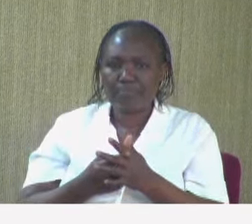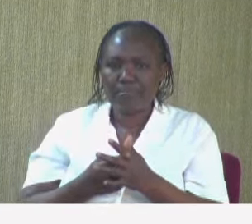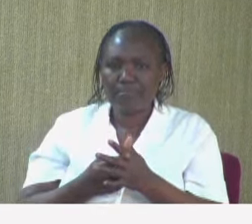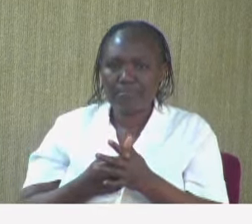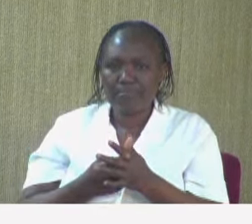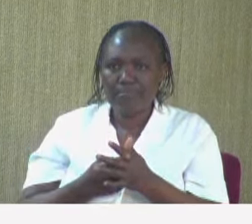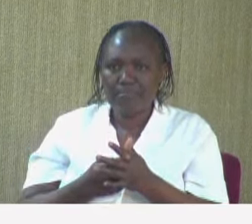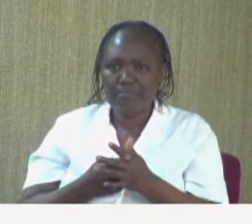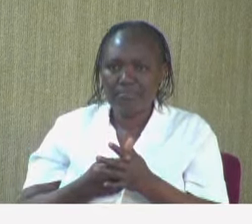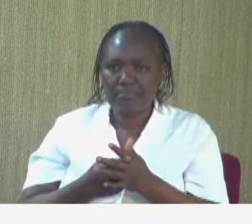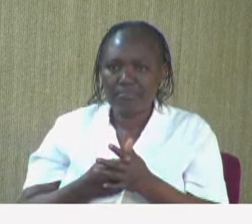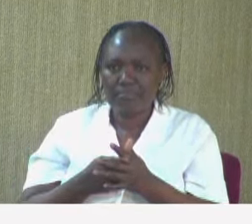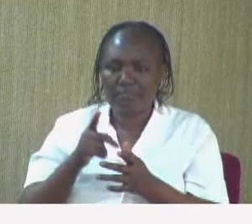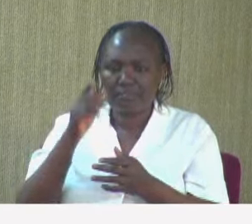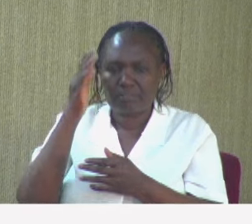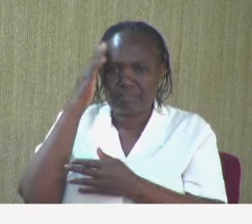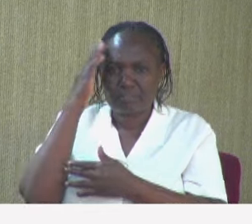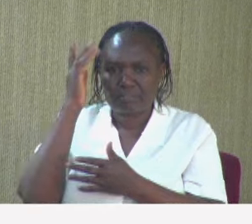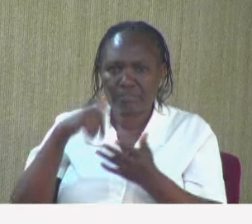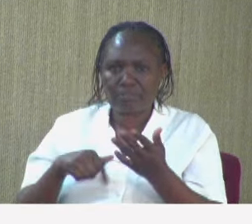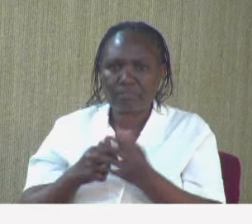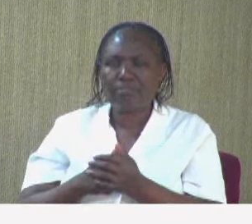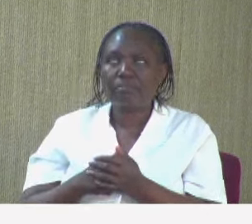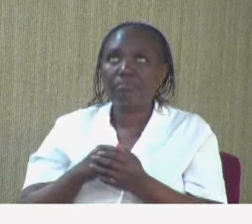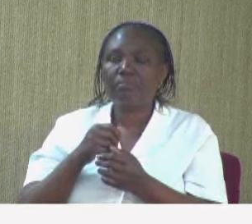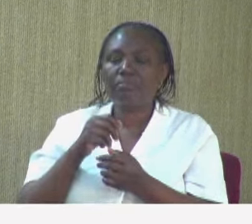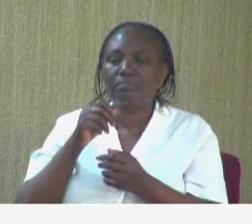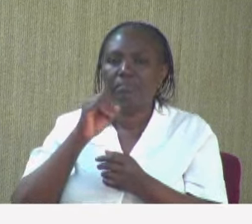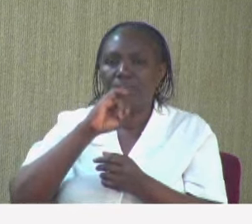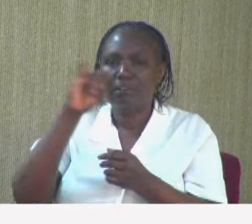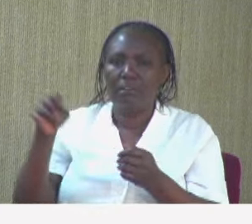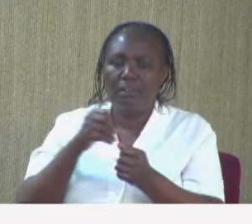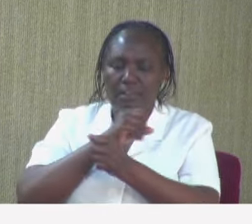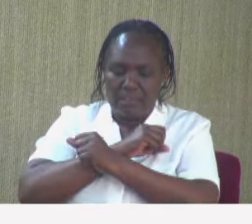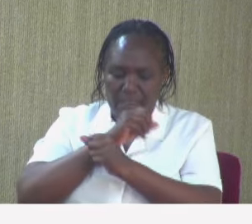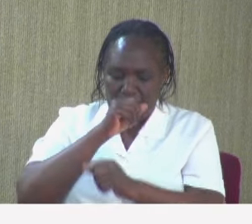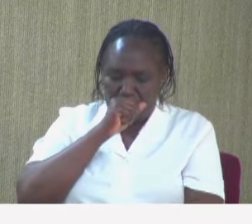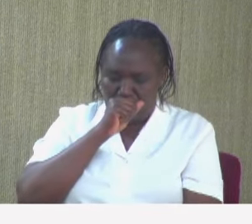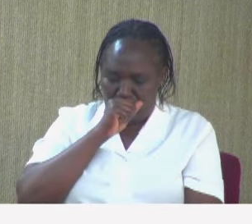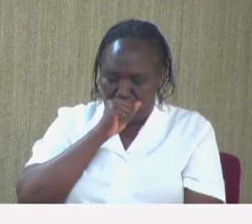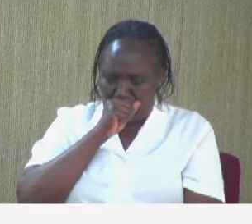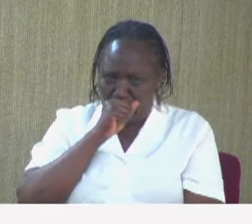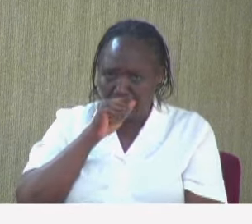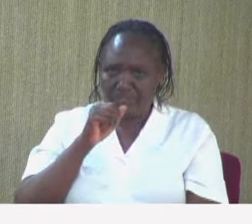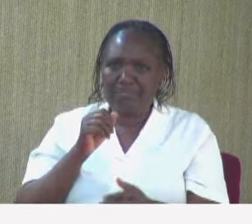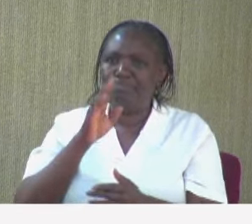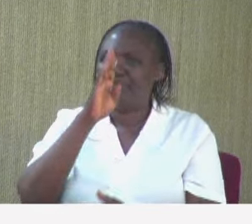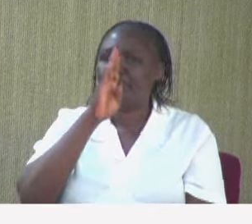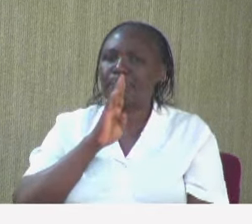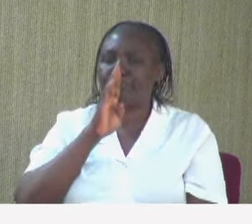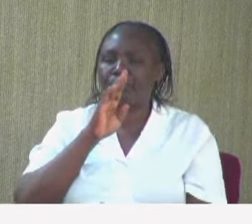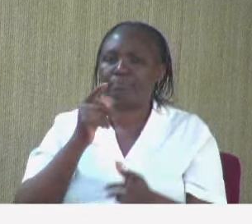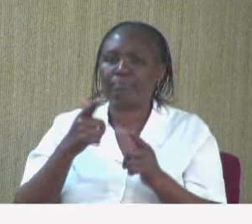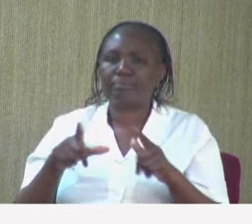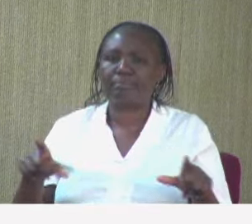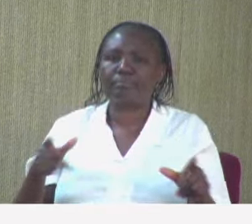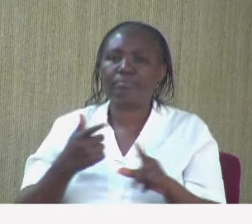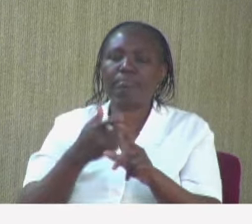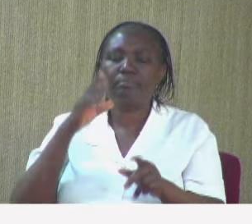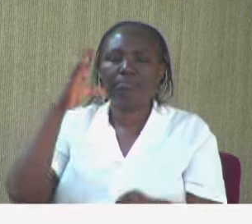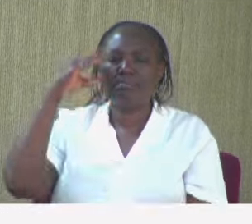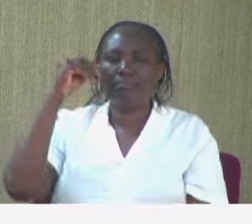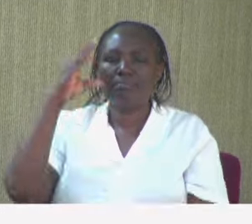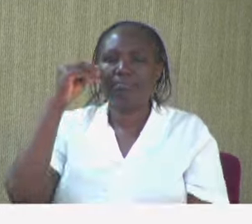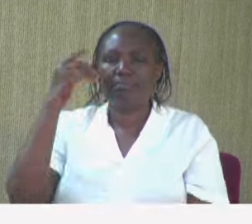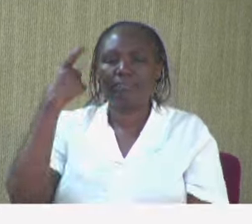waters. Do you notice he is borrowing the language from Moses? When Moses says, remember the Sabbath, keep it holy, for in 6 days